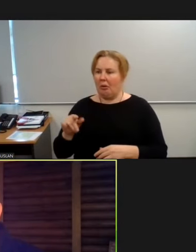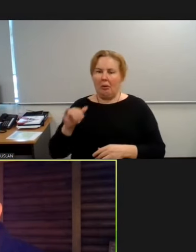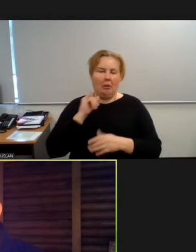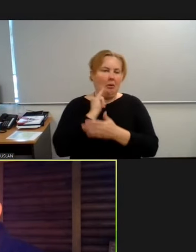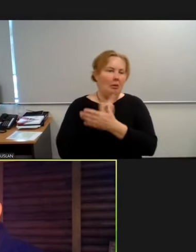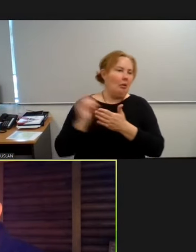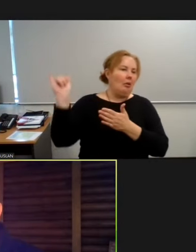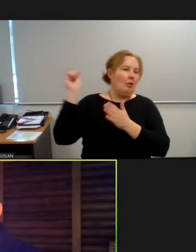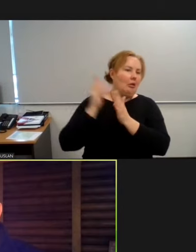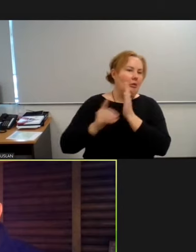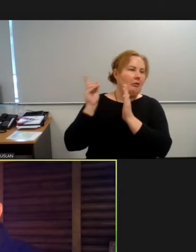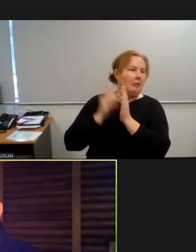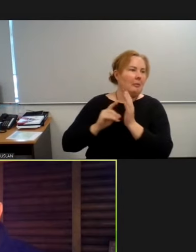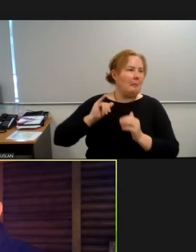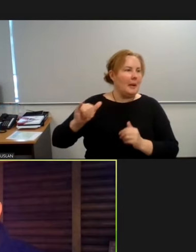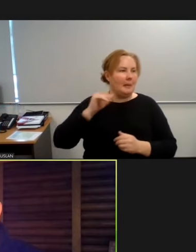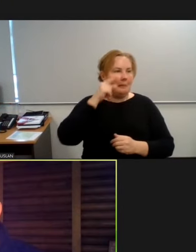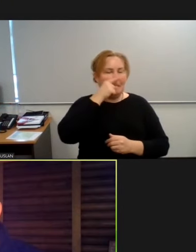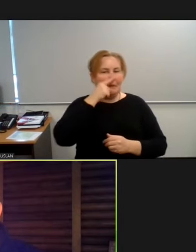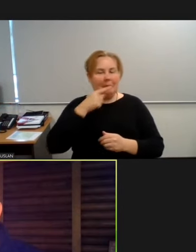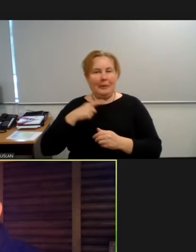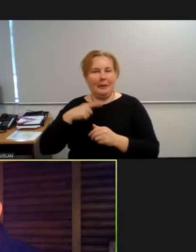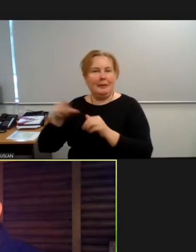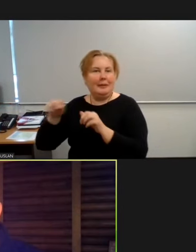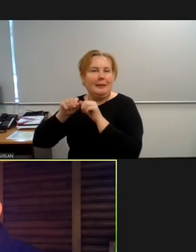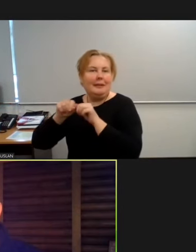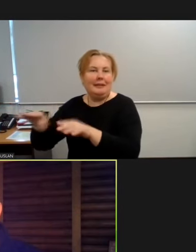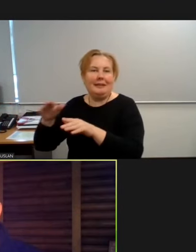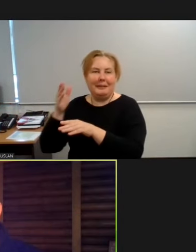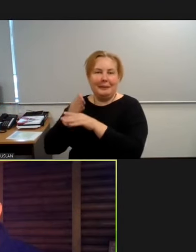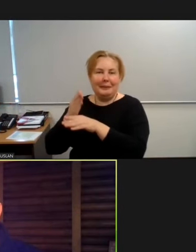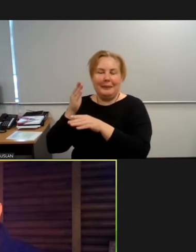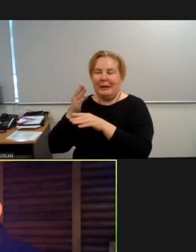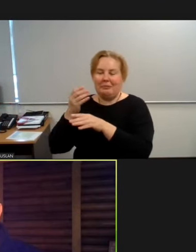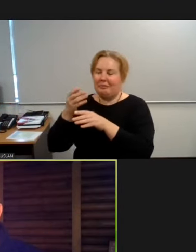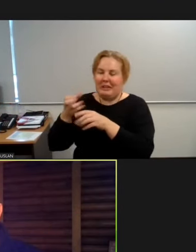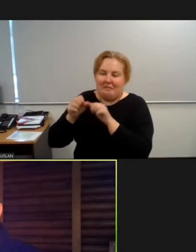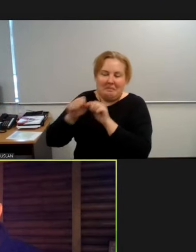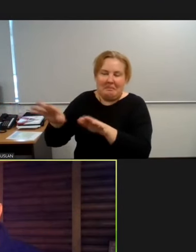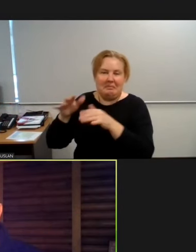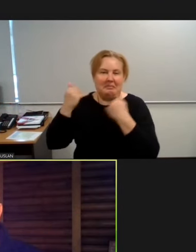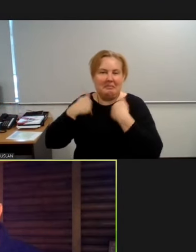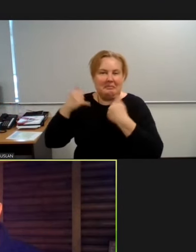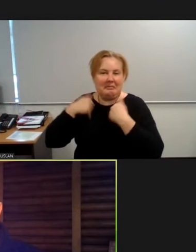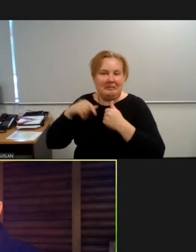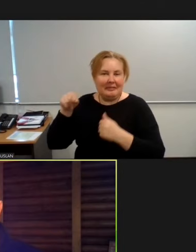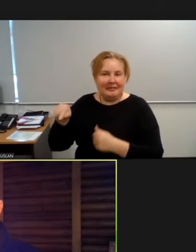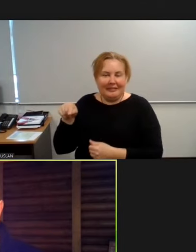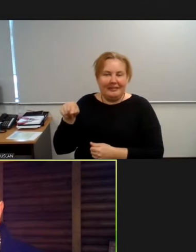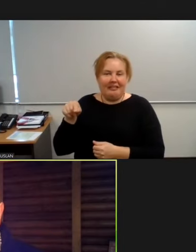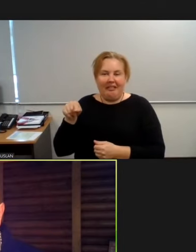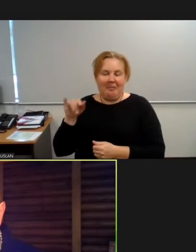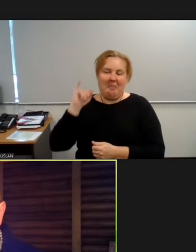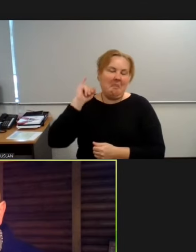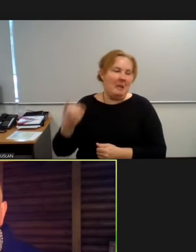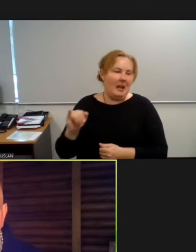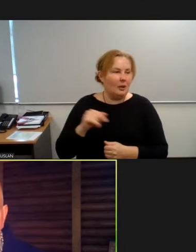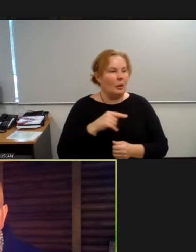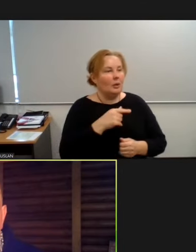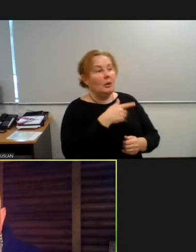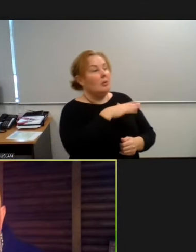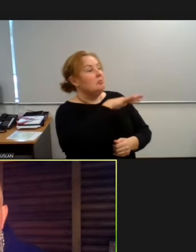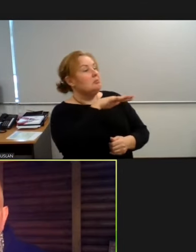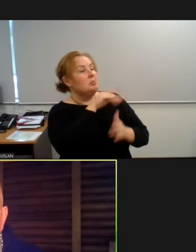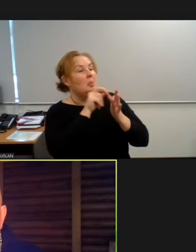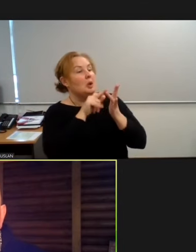guys. And I think certainly in the work setting, we need to be very accommodating and understanding of people who we